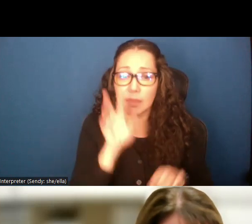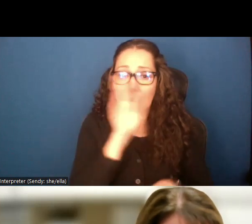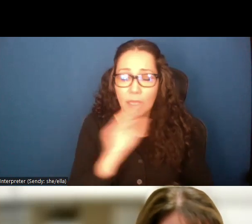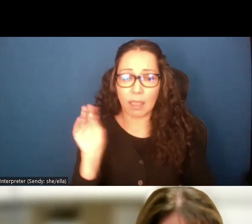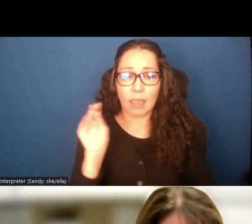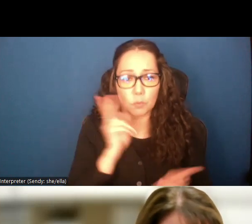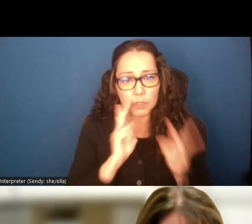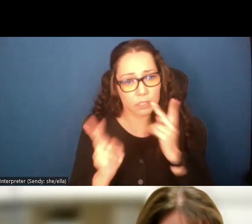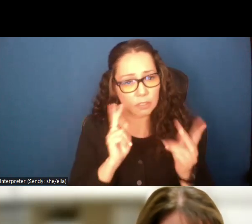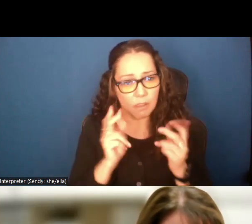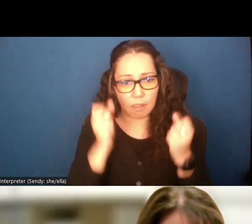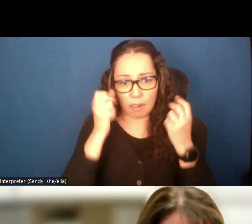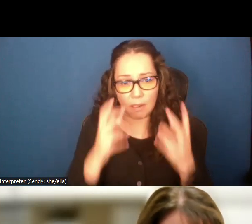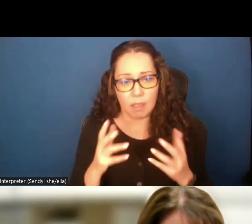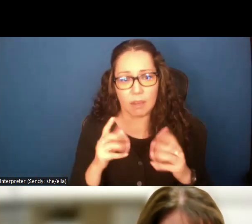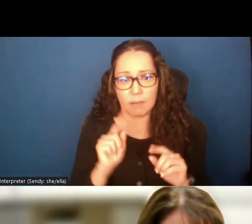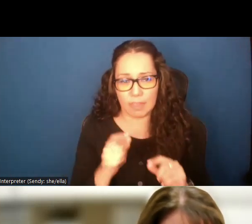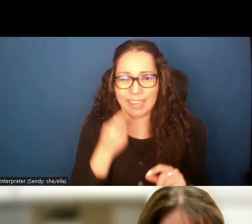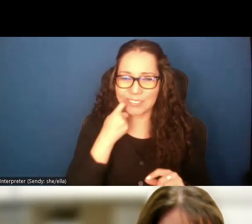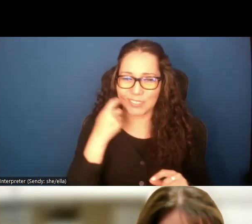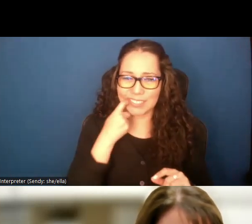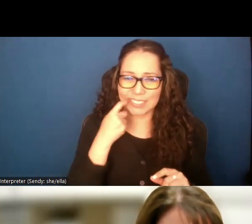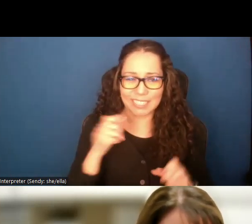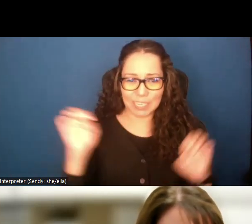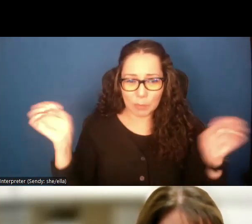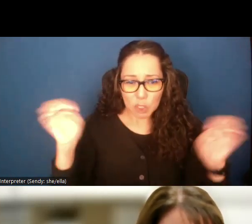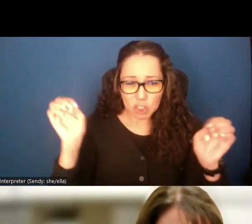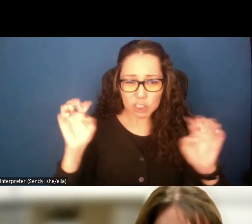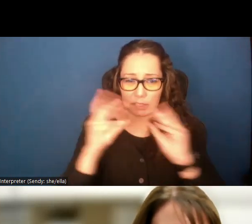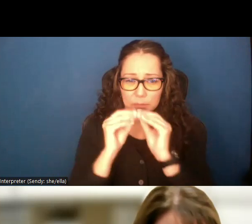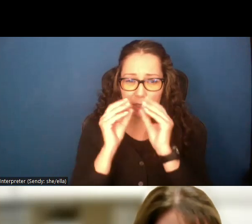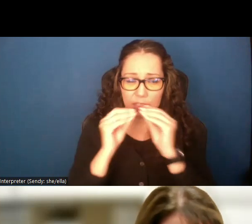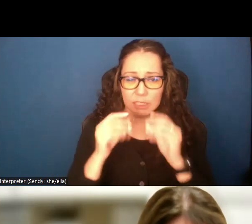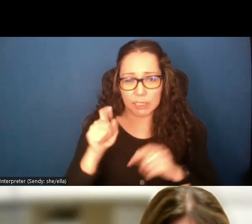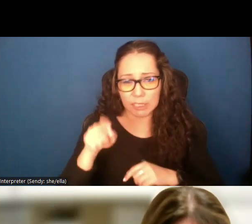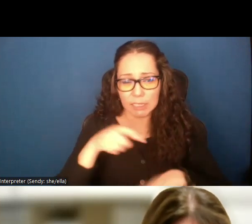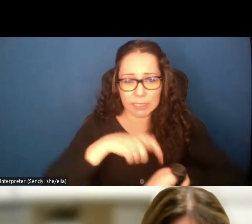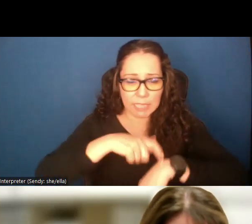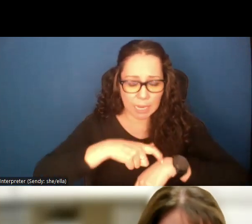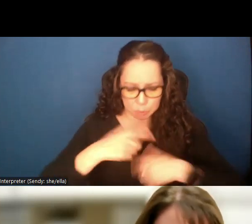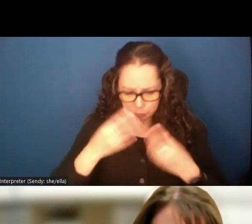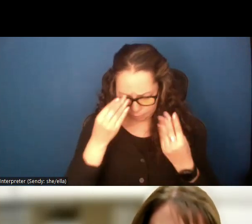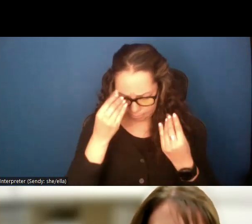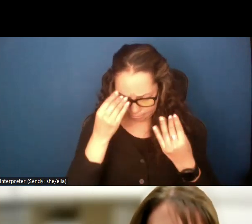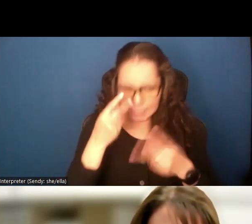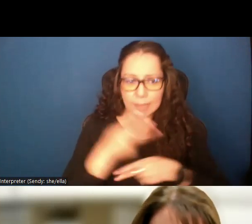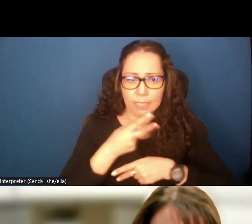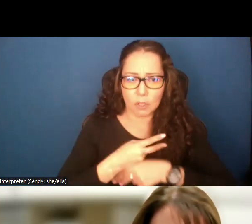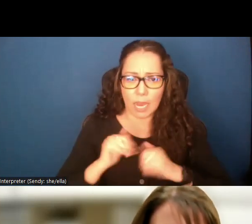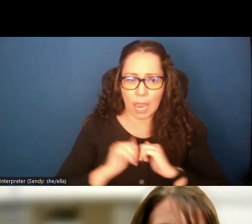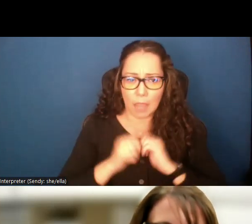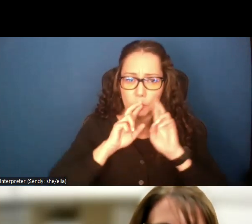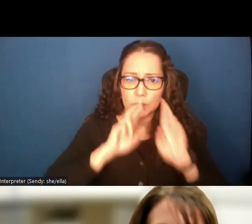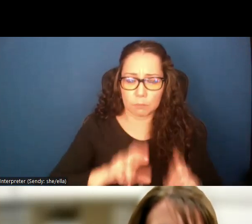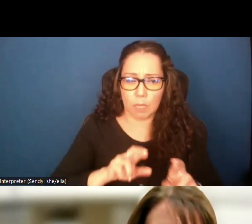a lot of that in this last emergency needing time to figure out how to respond in Solano County.